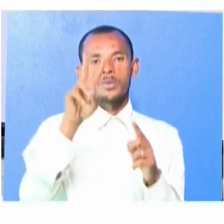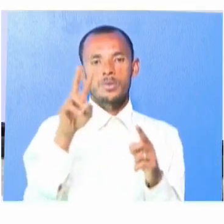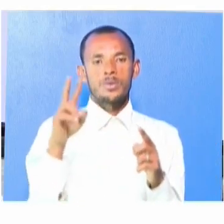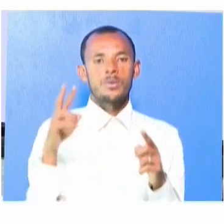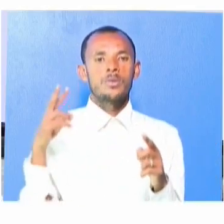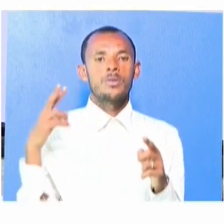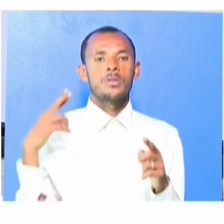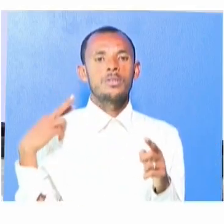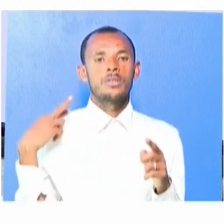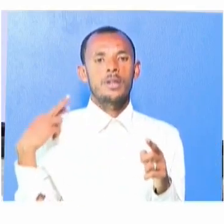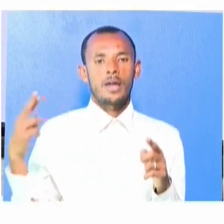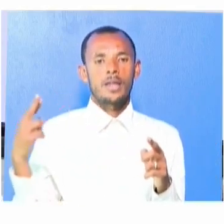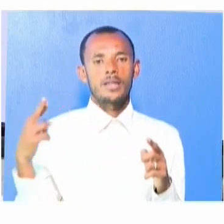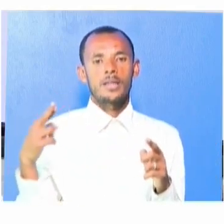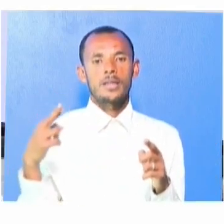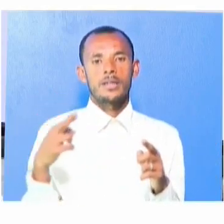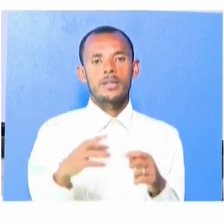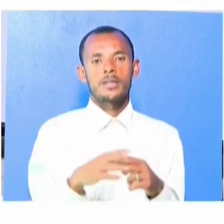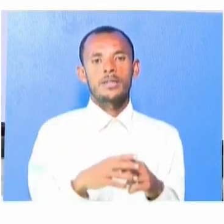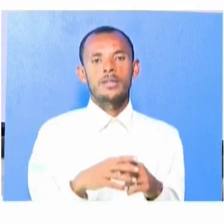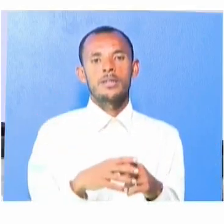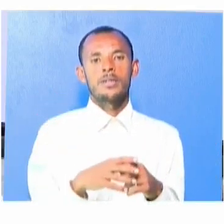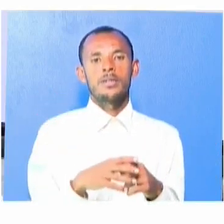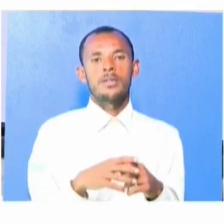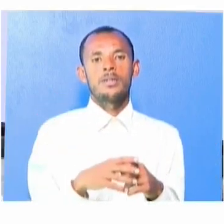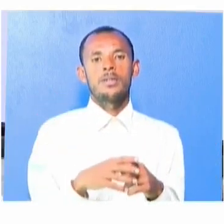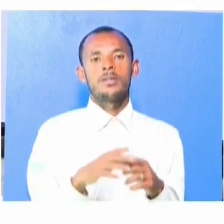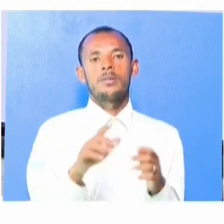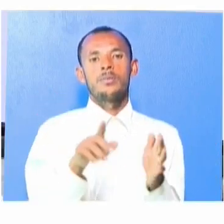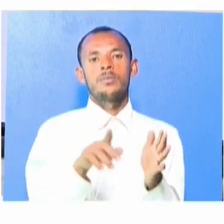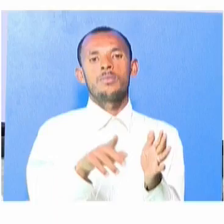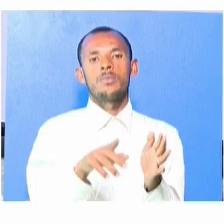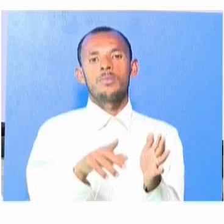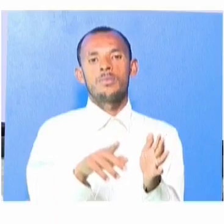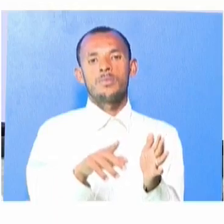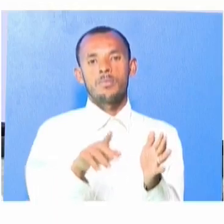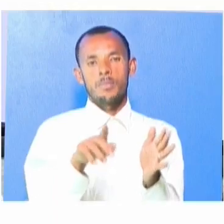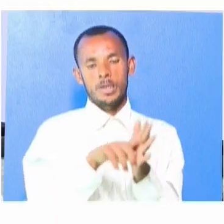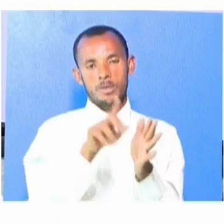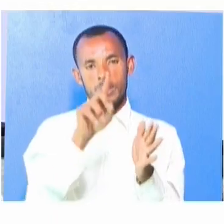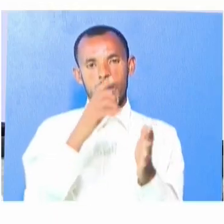of 0, 1, 2 something here. So minus 1 is location.